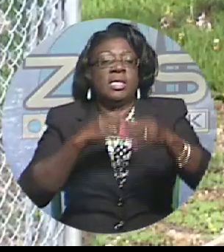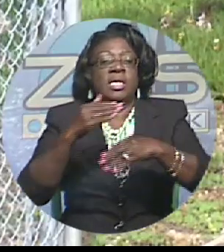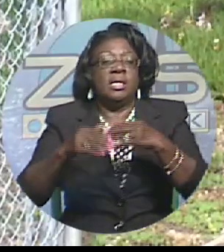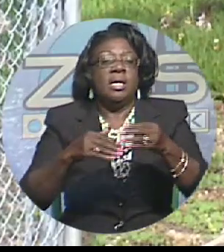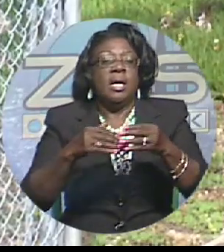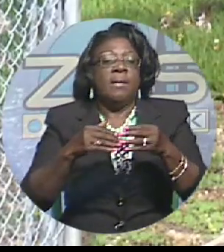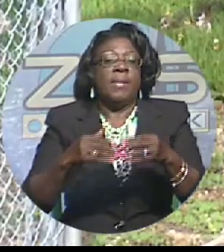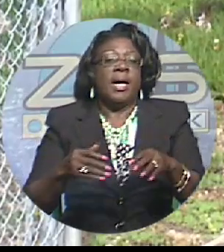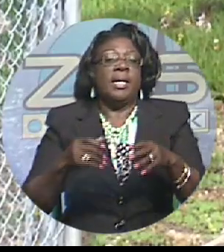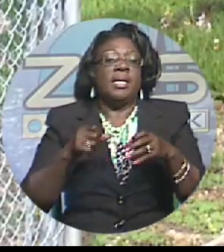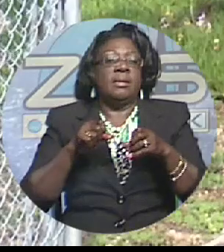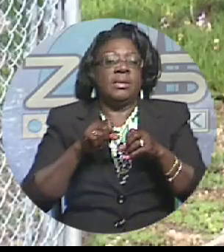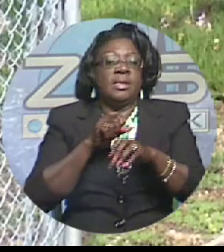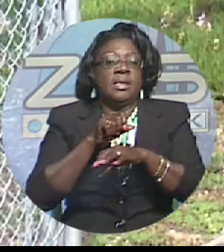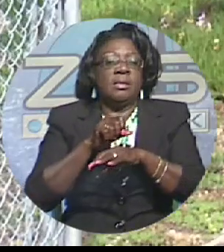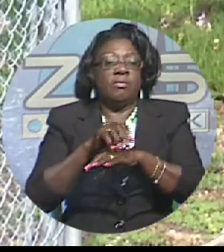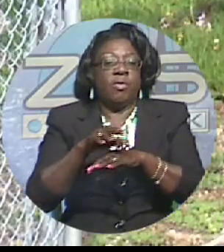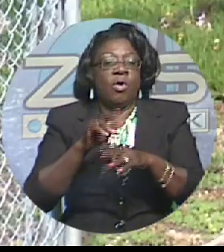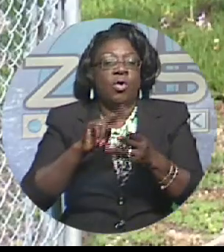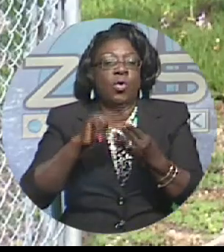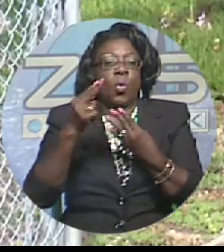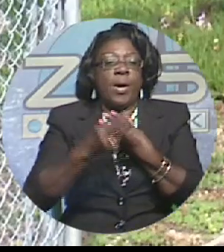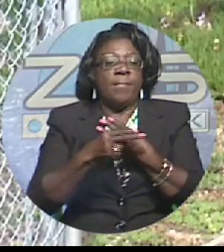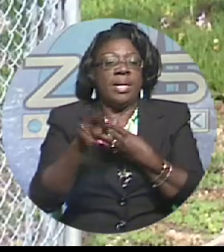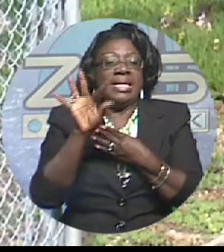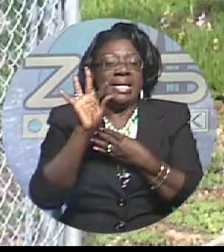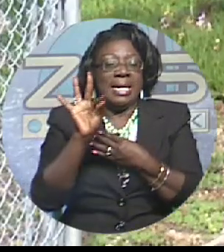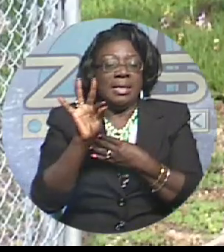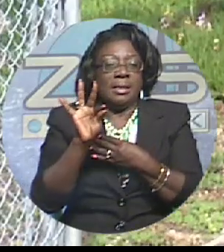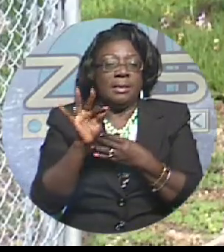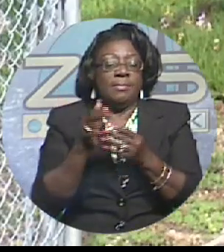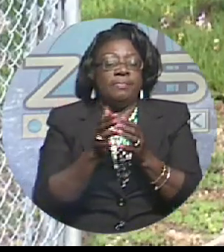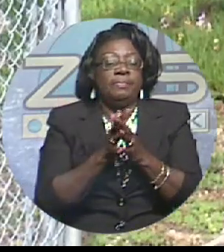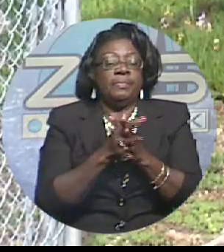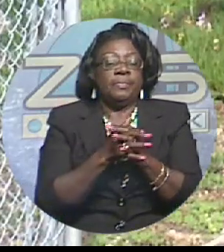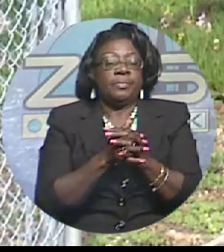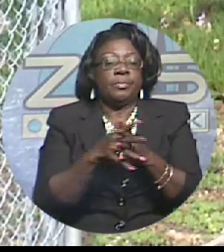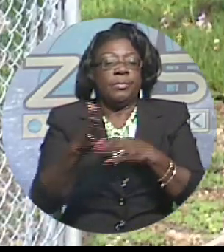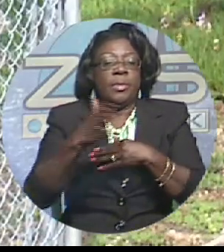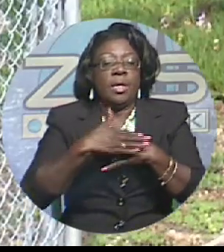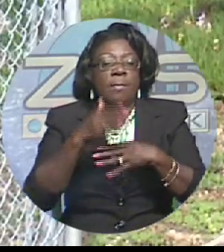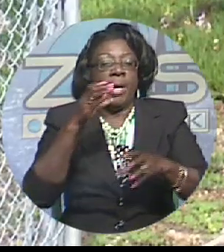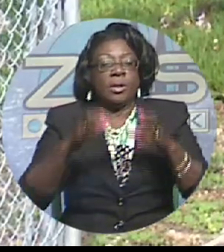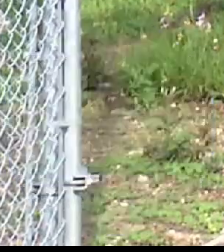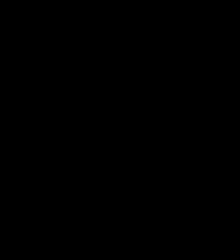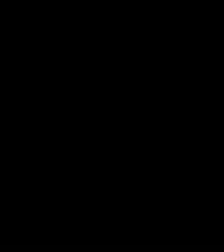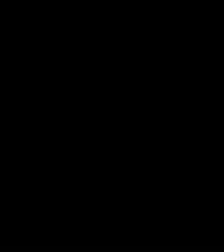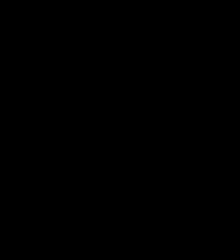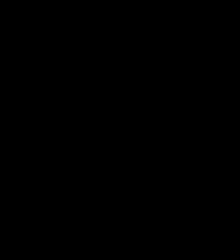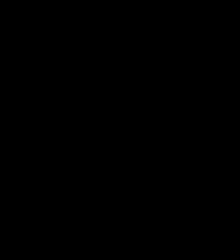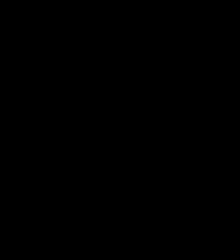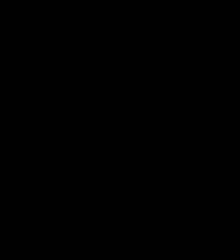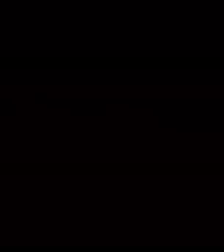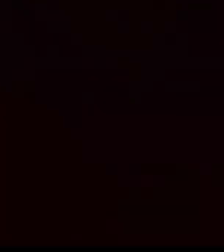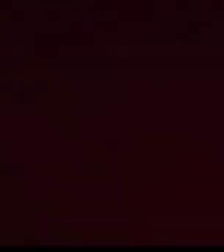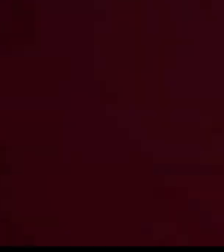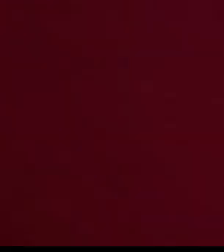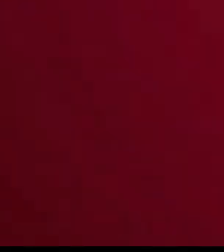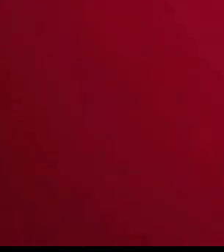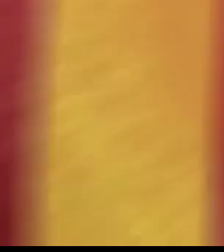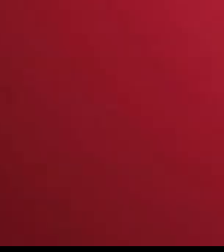voluntary bill of indictment that's set for November 9th. Jimenita Swain, ZNS Network News.